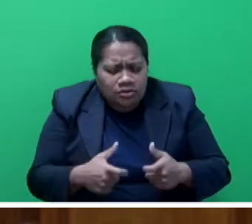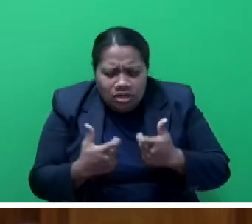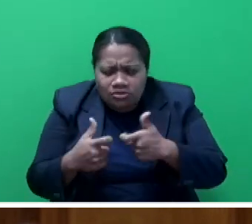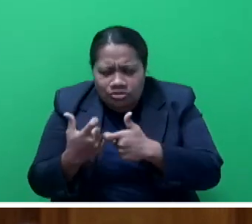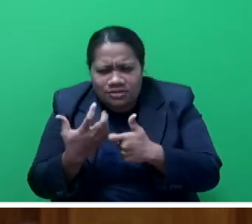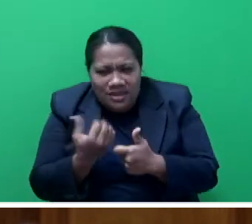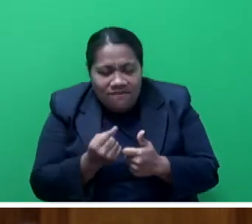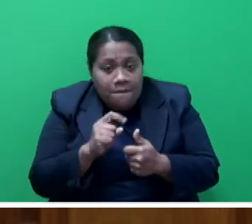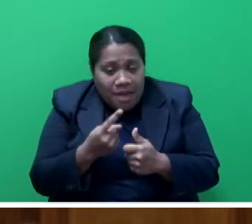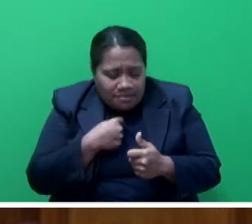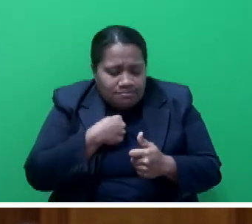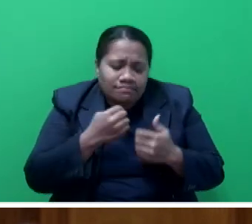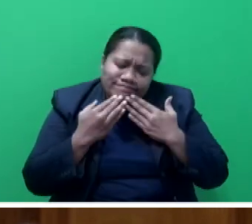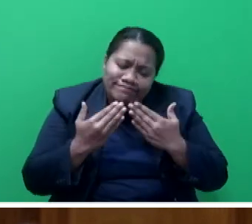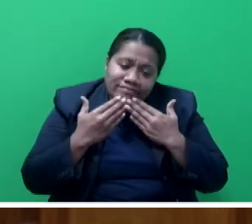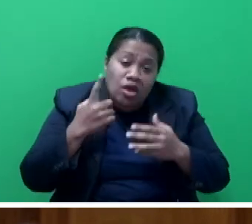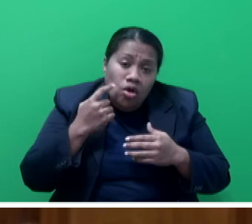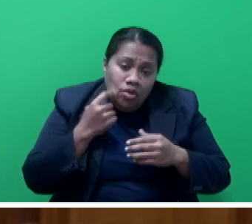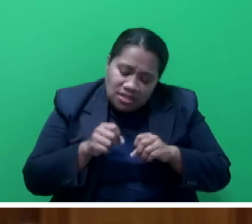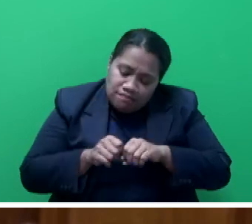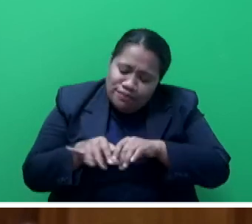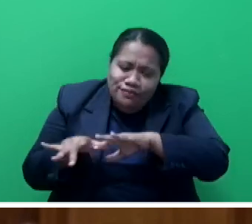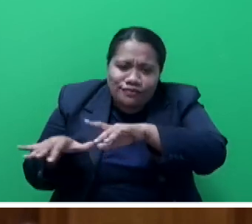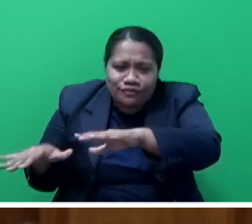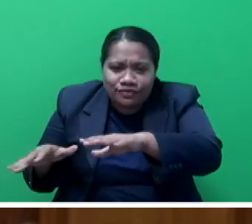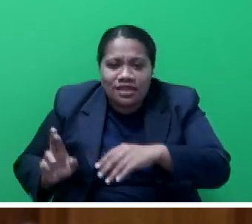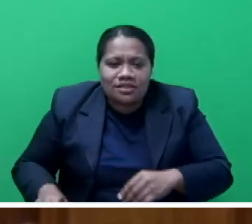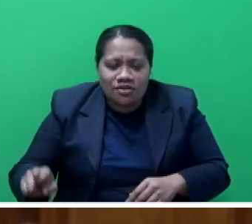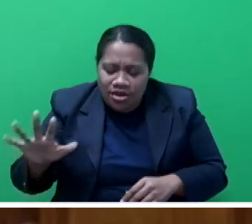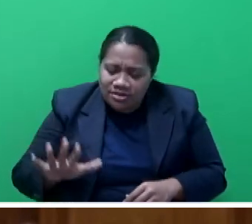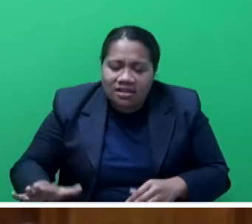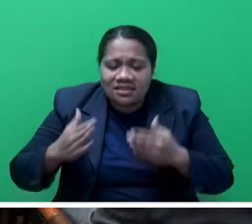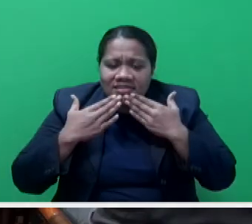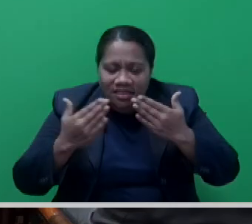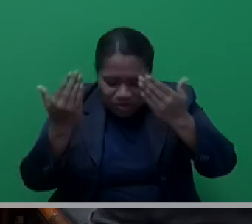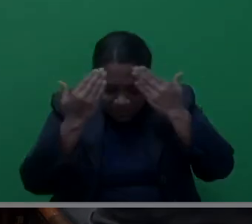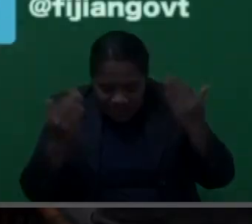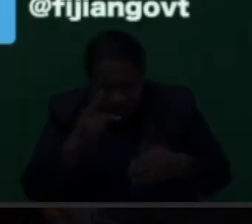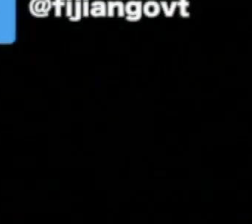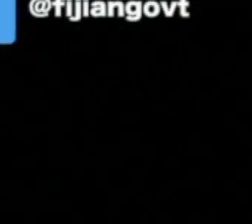but I'm grateful that the water can be extended down to the Rewa Delta. Mr. Speaker, sir.